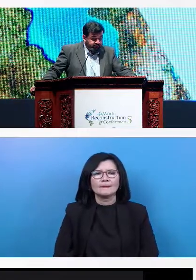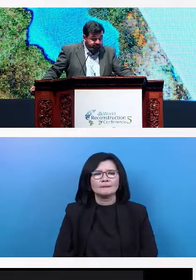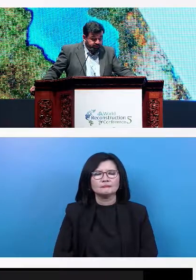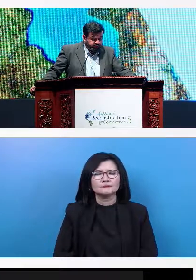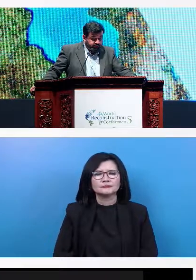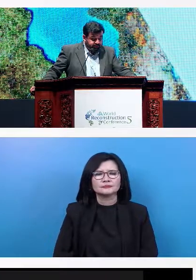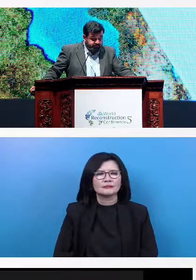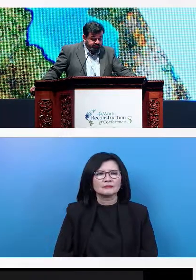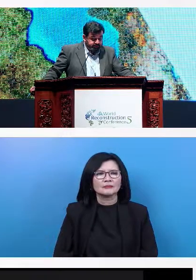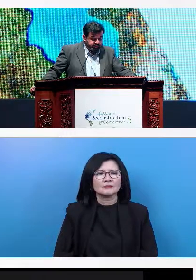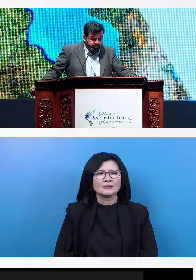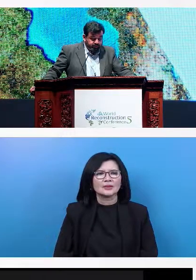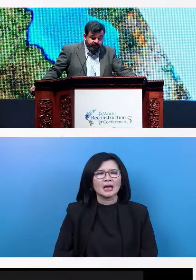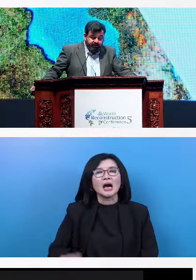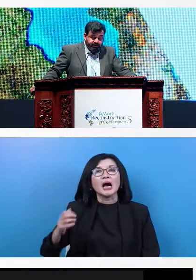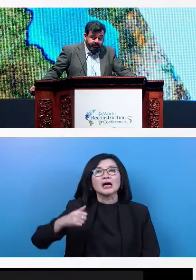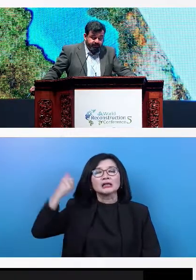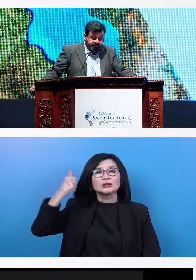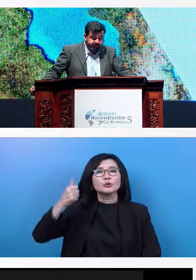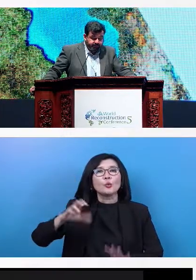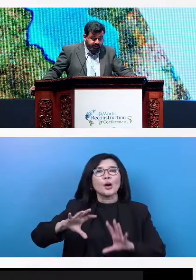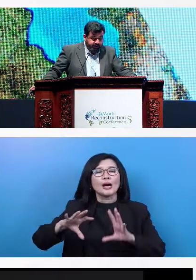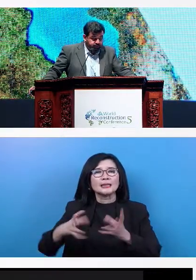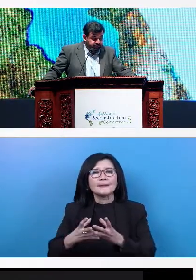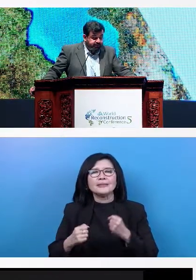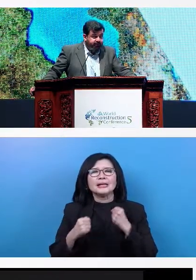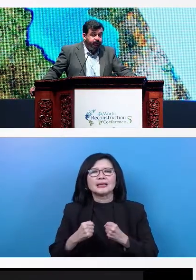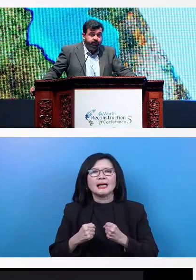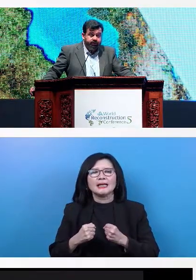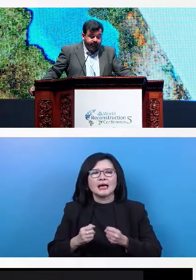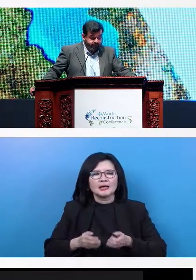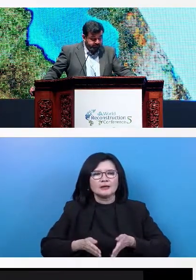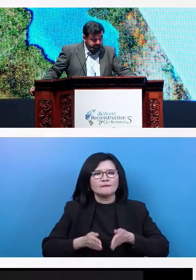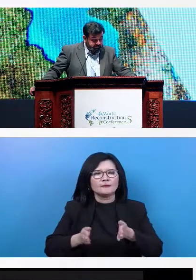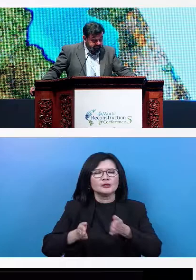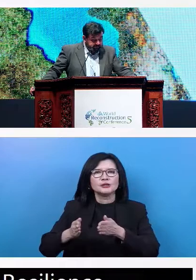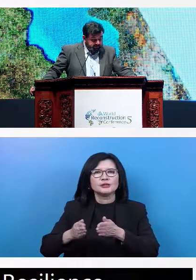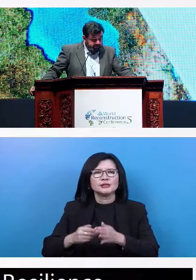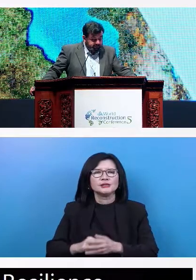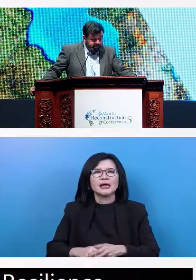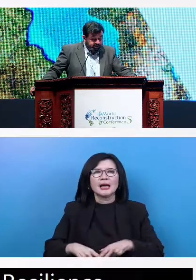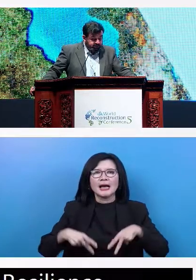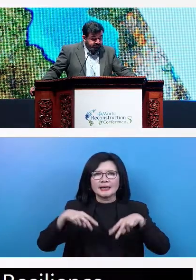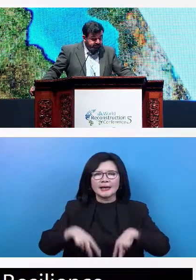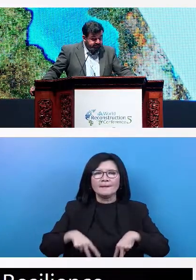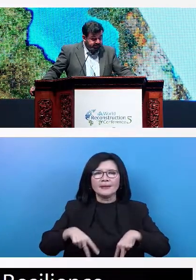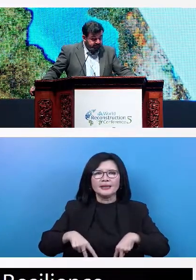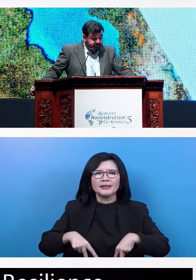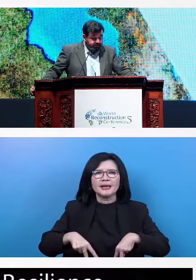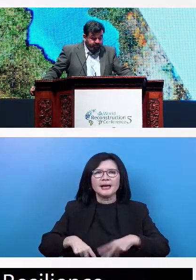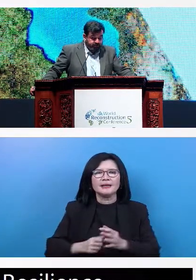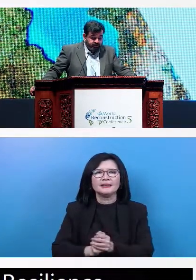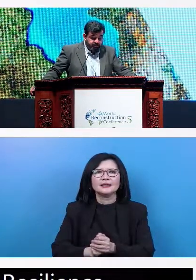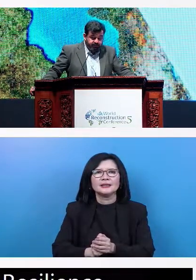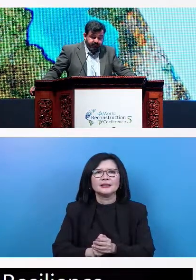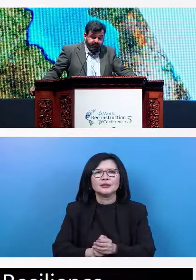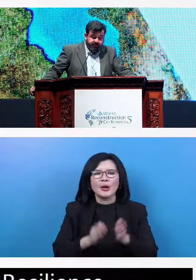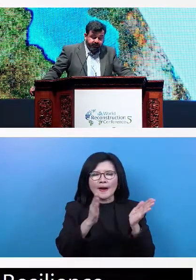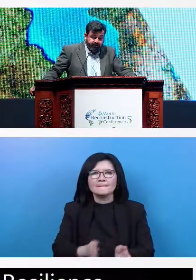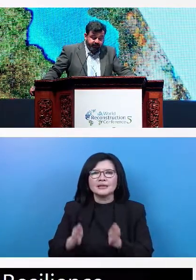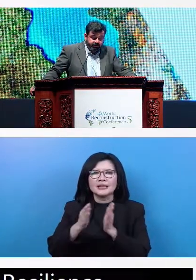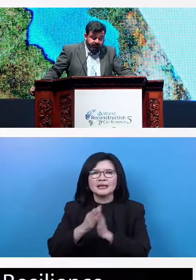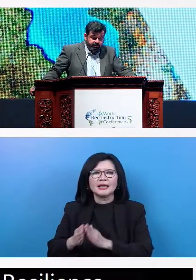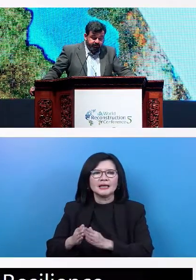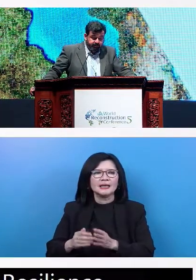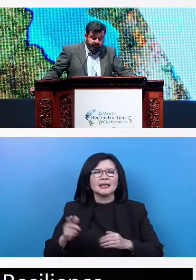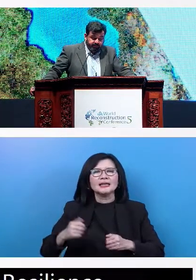leader, infrastructure resilience with the National Emergency Management Agency, New Zealand. The Infrastructure Resilience Team is responsible for